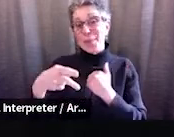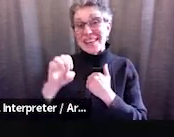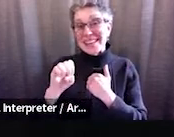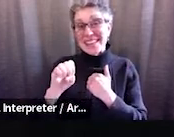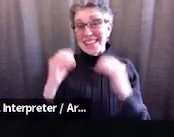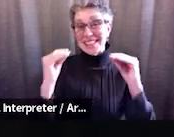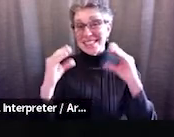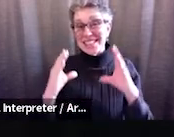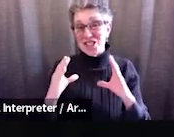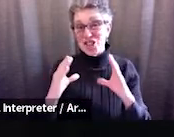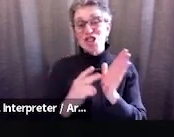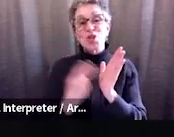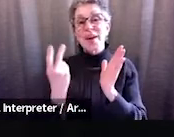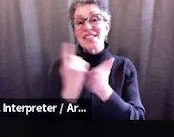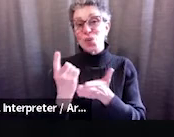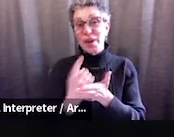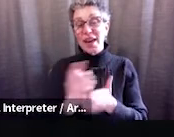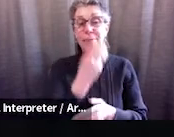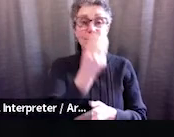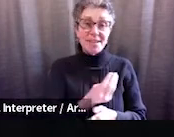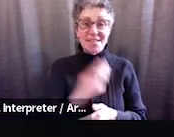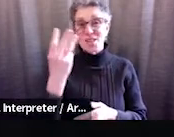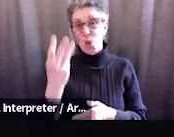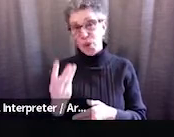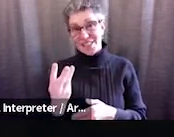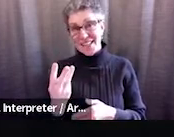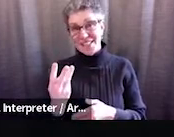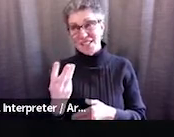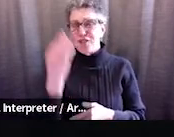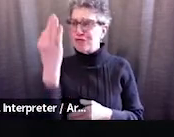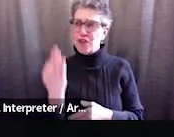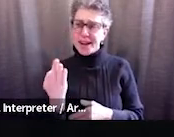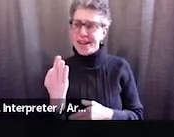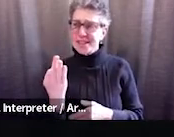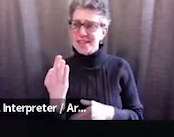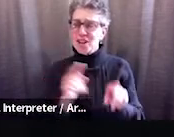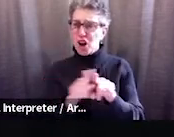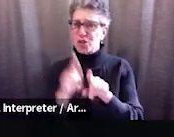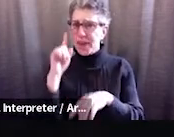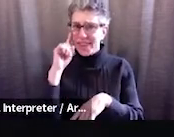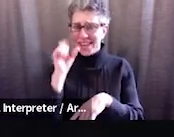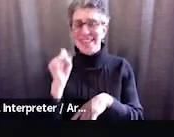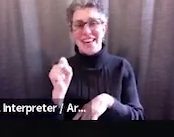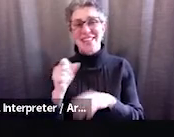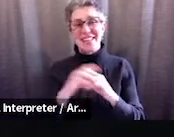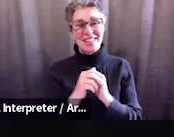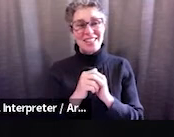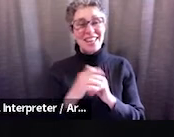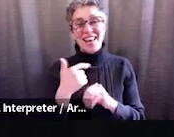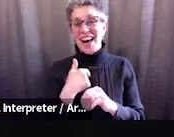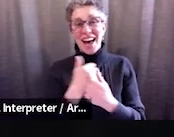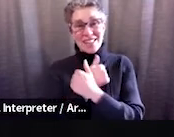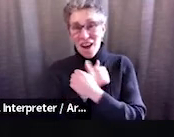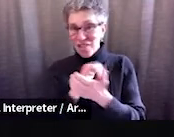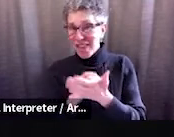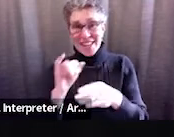for two times a week, Monday and Wednesday, and Friday, I think. Monday, yeah. And I loved that internship. I